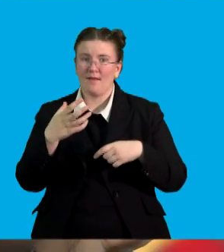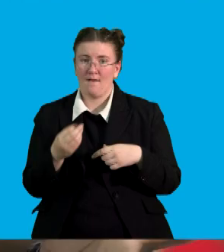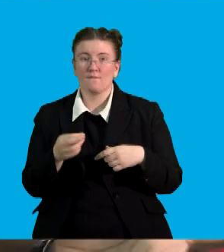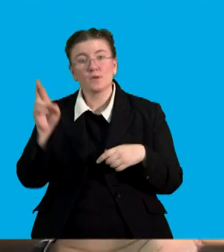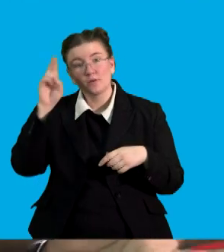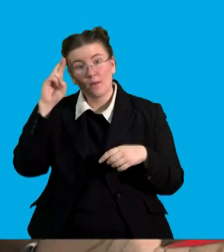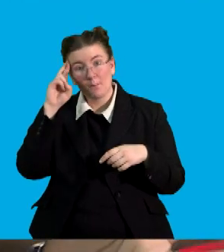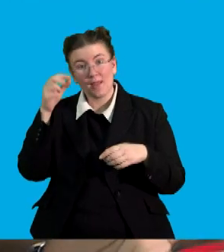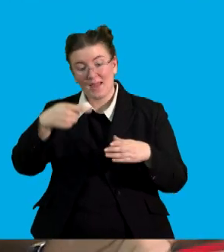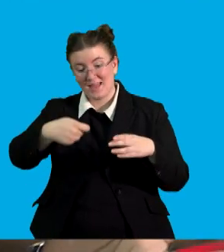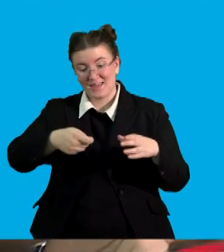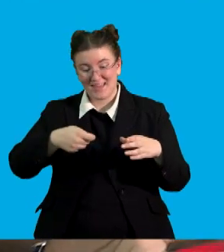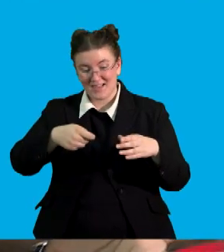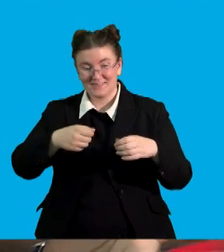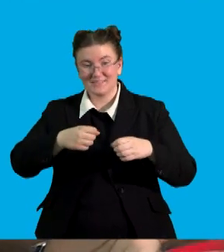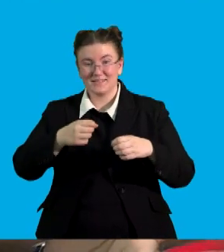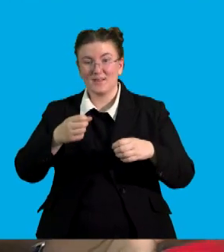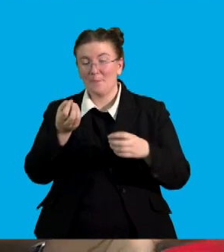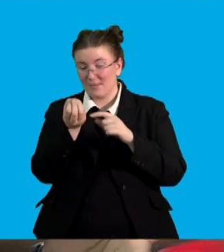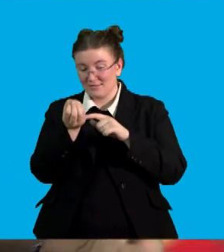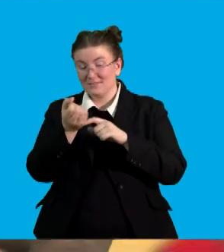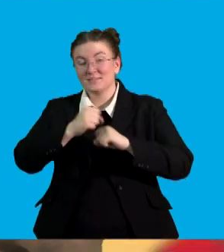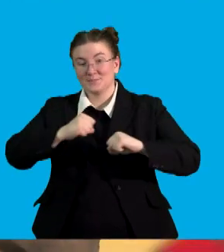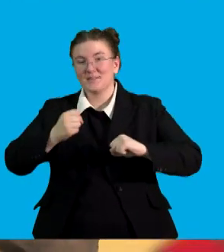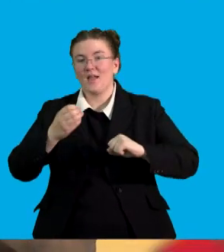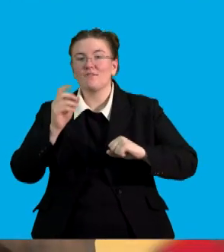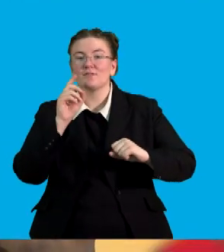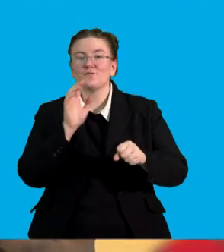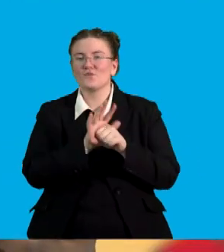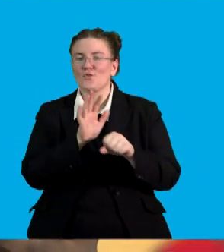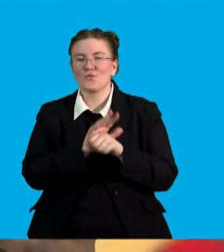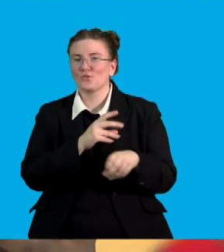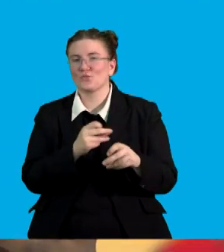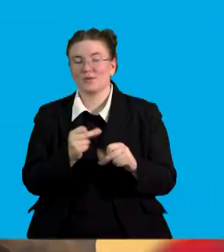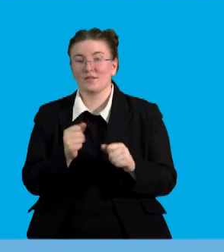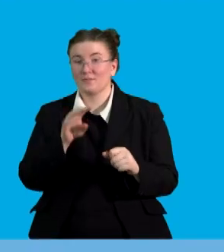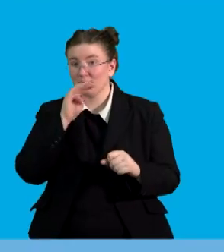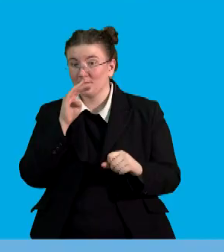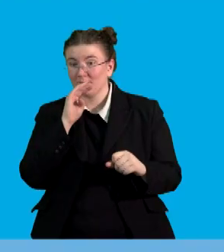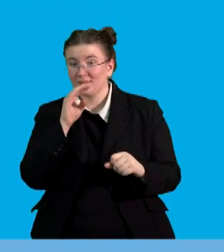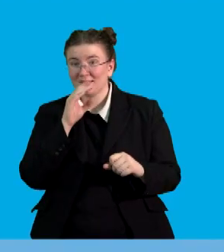they can fill up the entire container, and because of that, they are not going to be very dense at all.